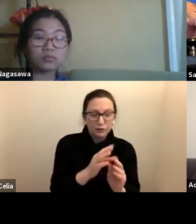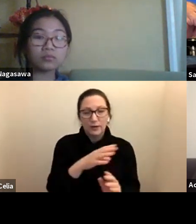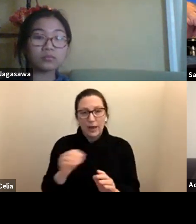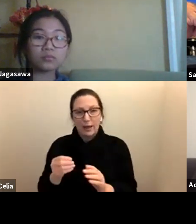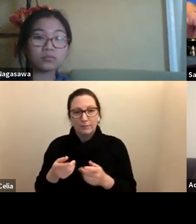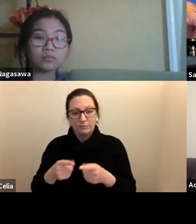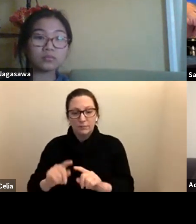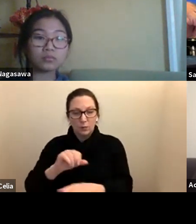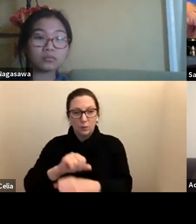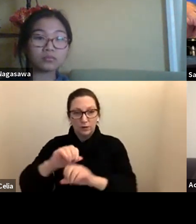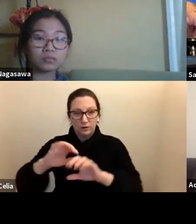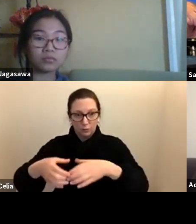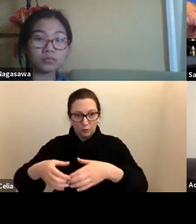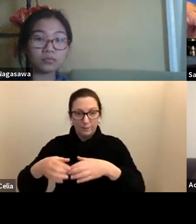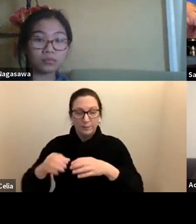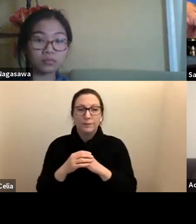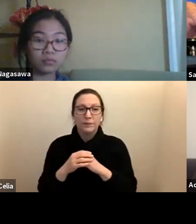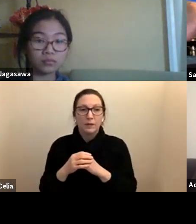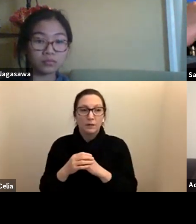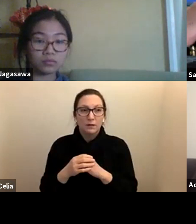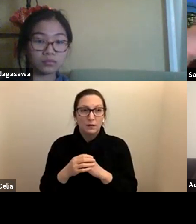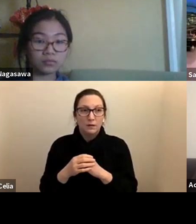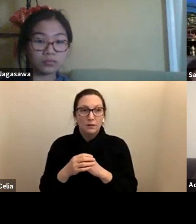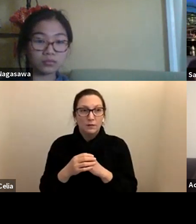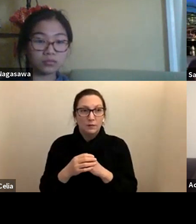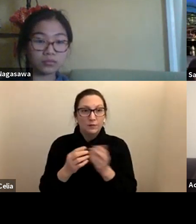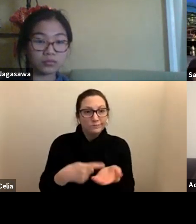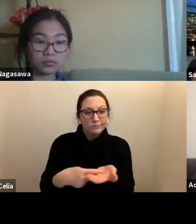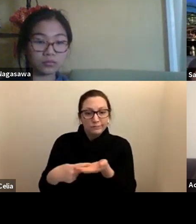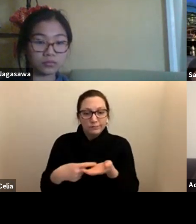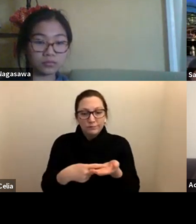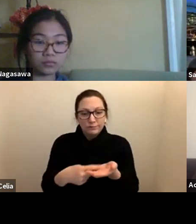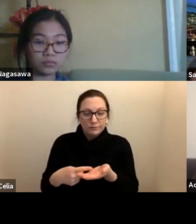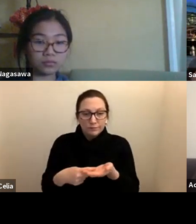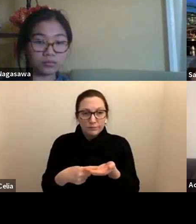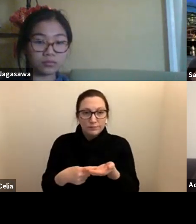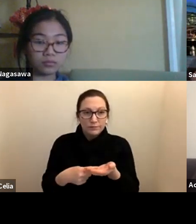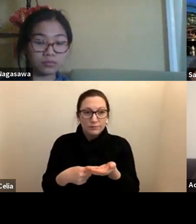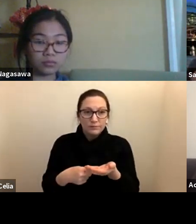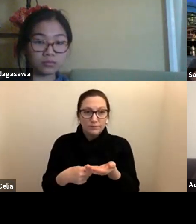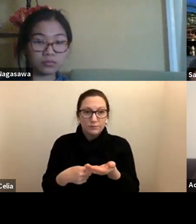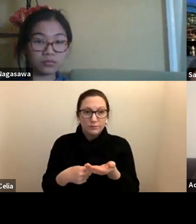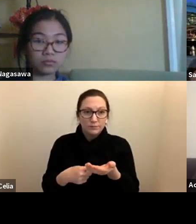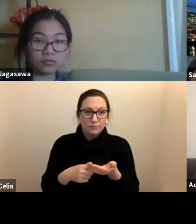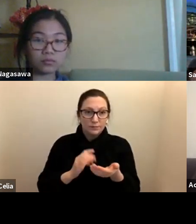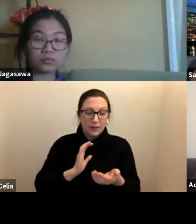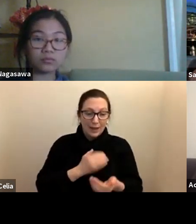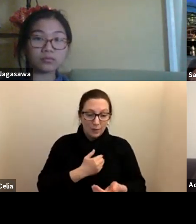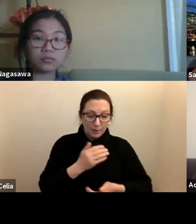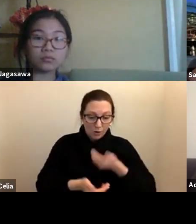members, considering whether the grades that we use, the process that we use this year,